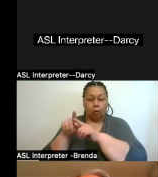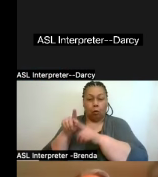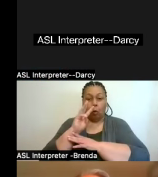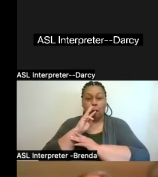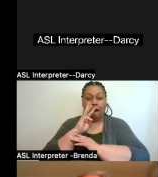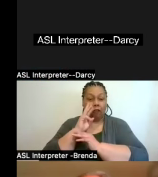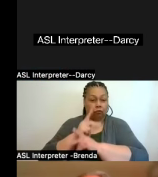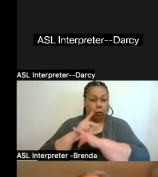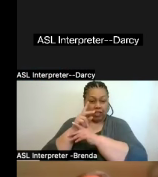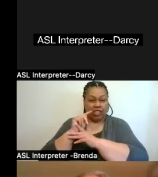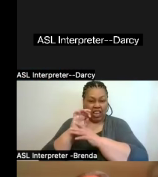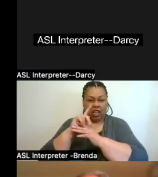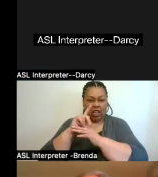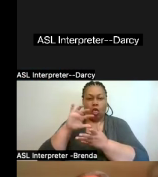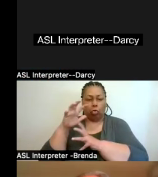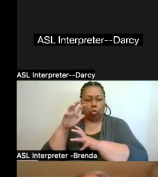storage tanks. Next.